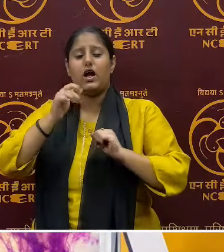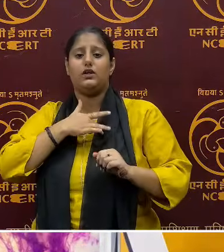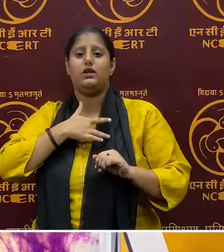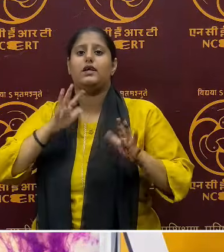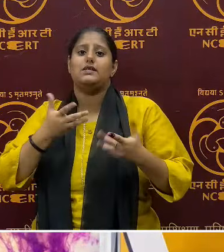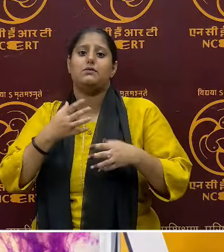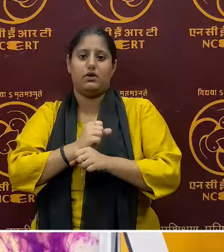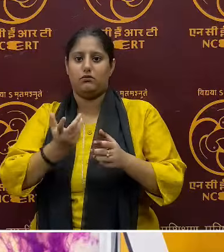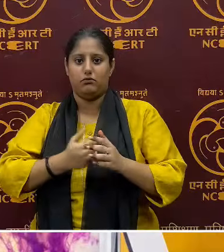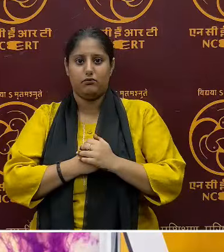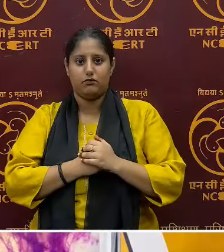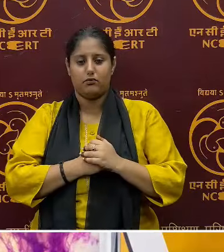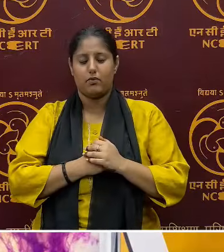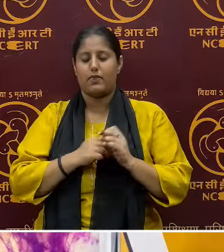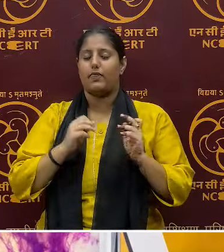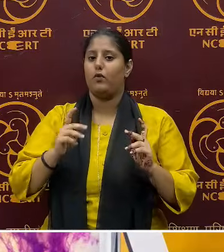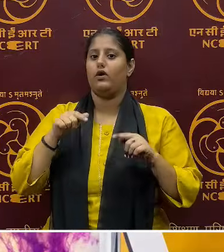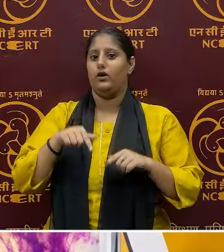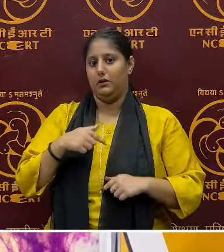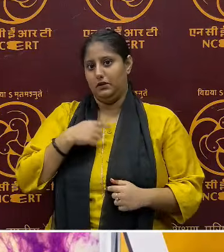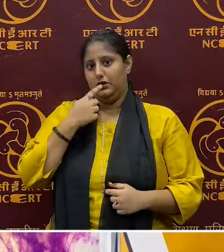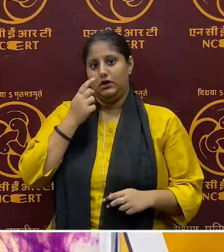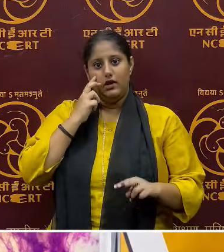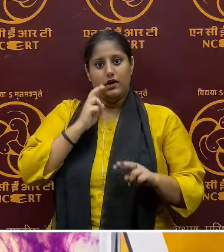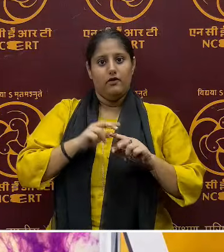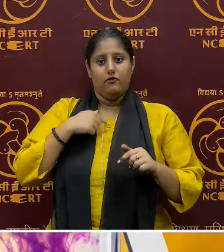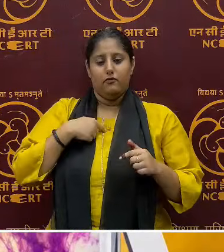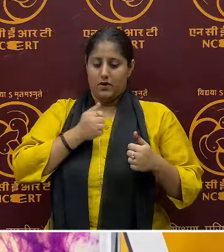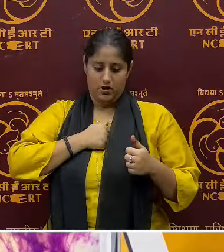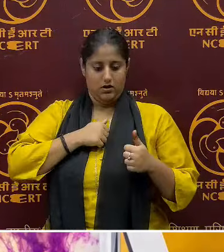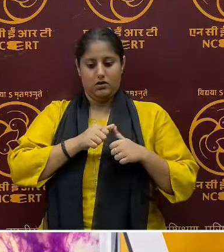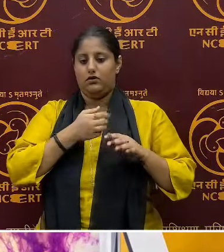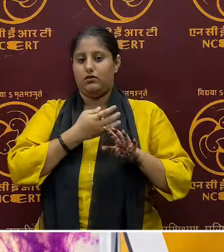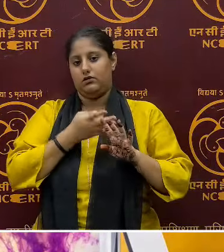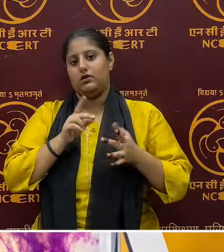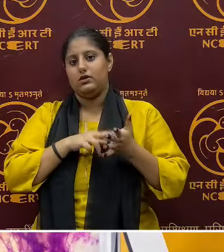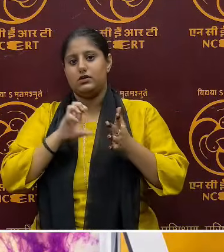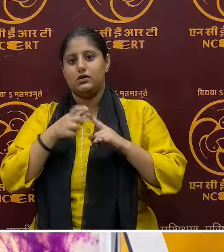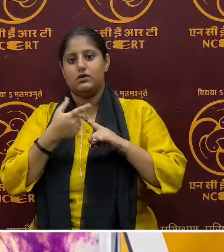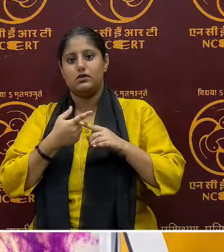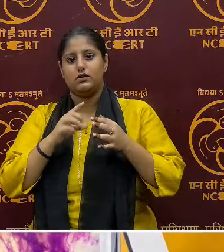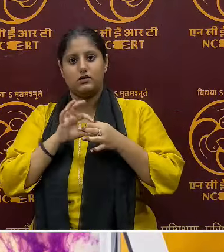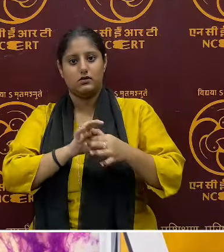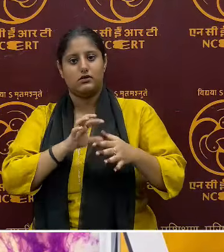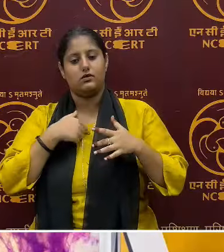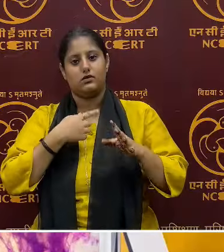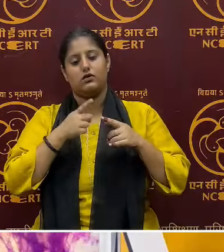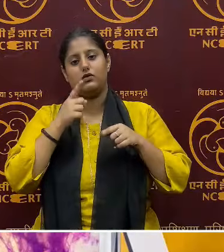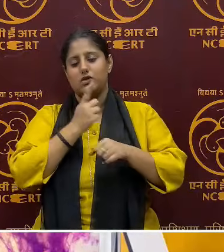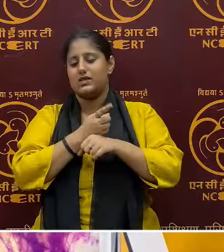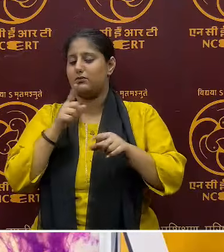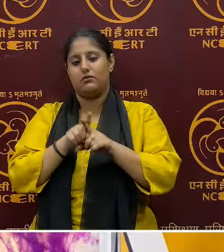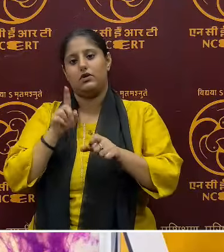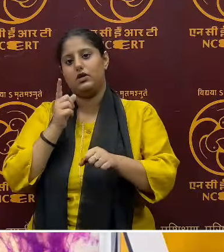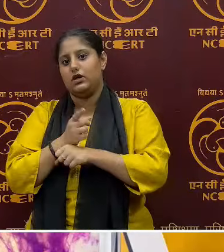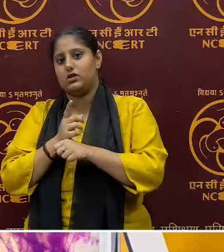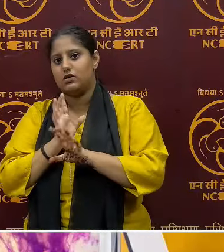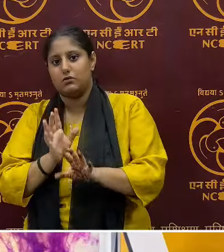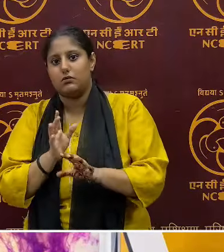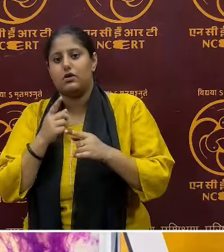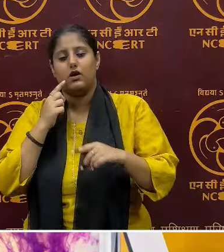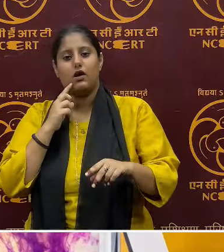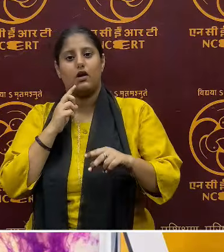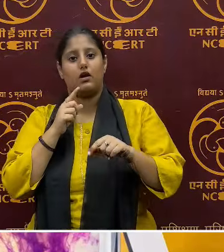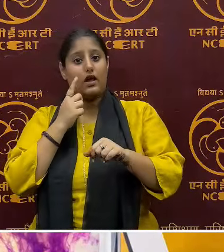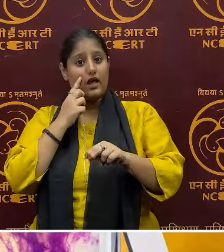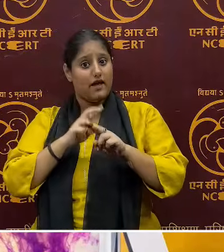Yes, I can say that as an academician, virtual labs are important for teachers as well, as they can